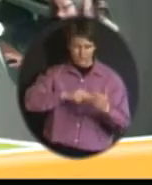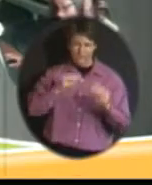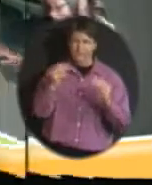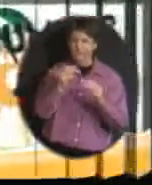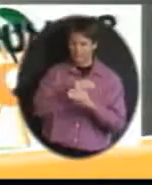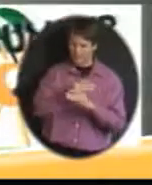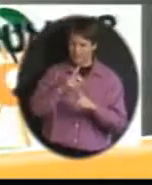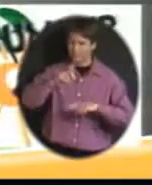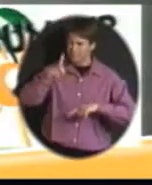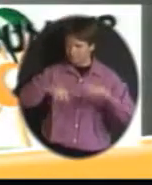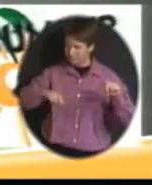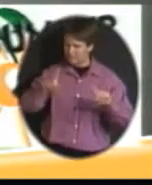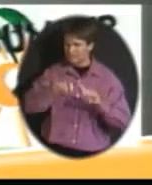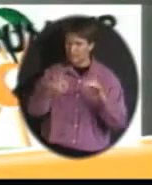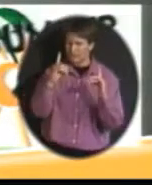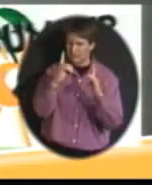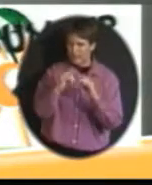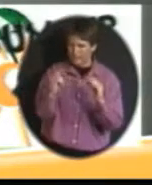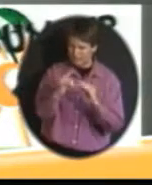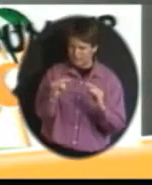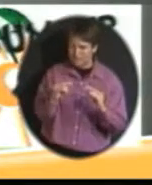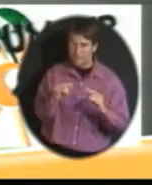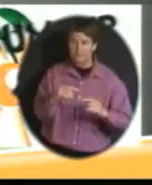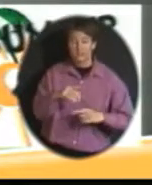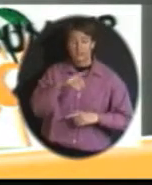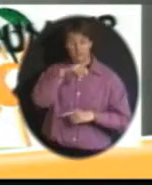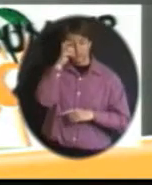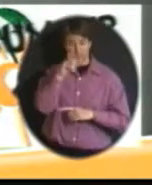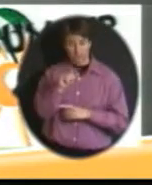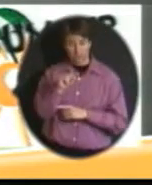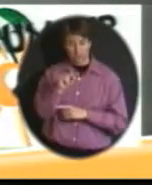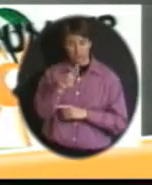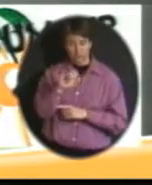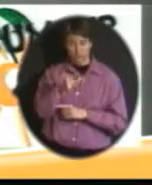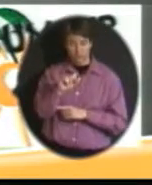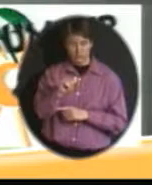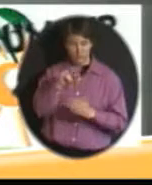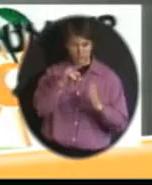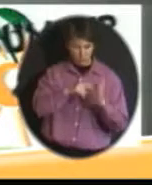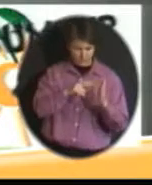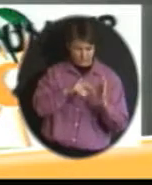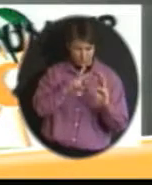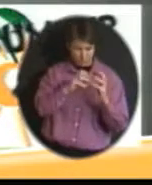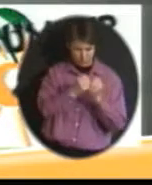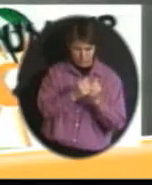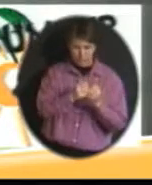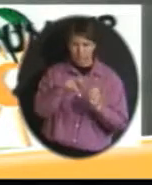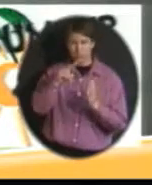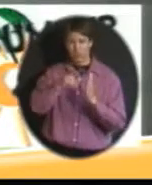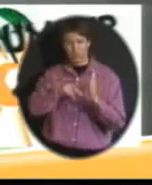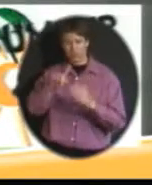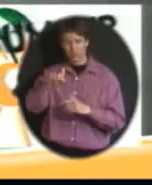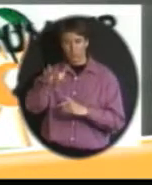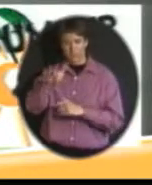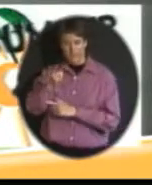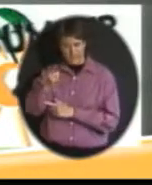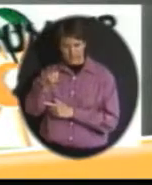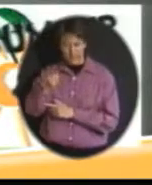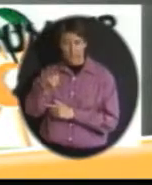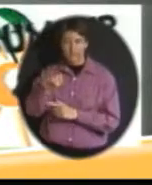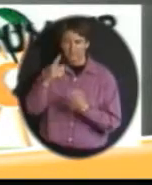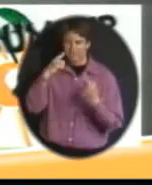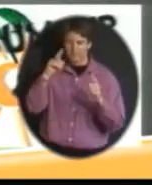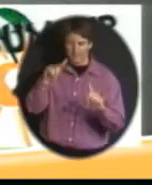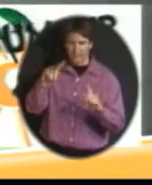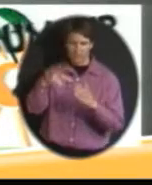an array of different camps. Summer Trails Reading and Math includes Reading Workshop, Read 180, which is also a very successful